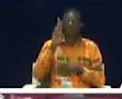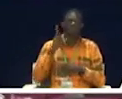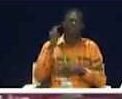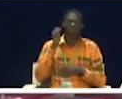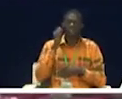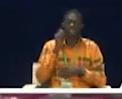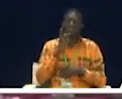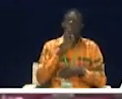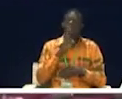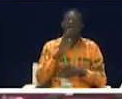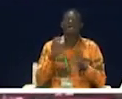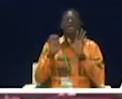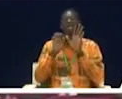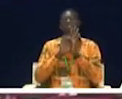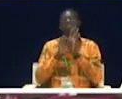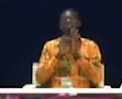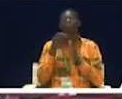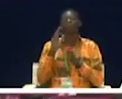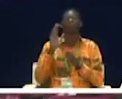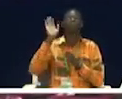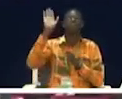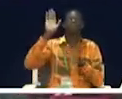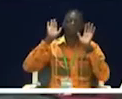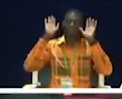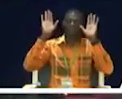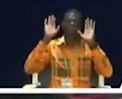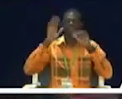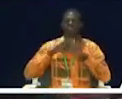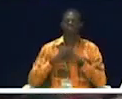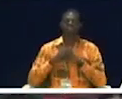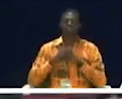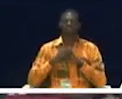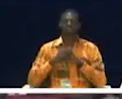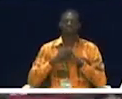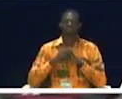Testimonies are examples of his wonders.